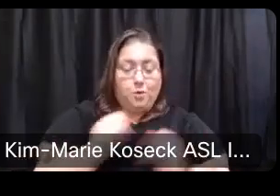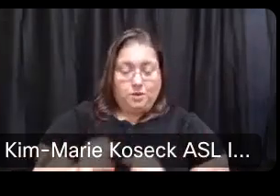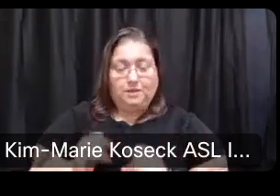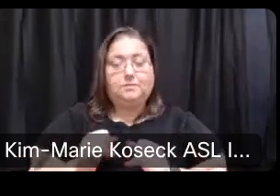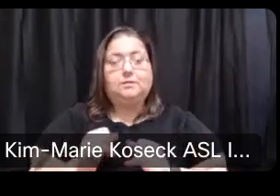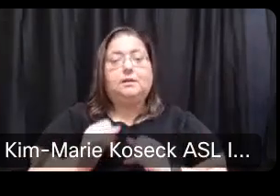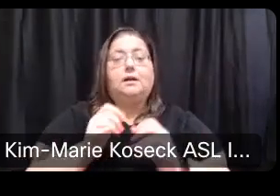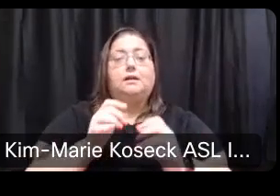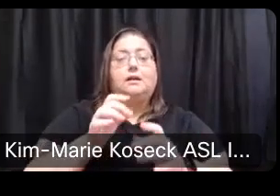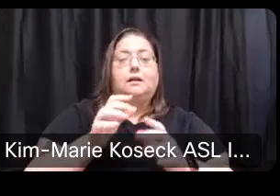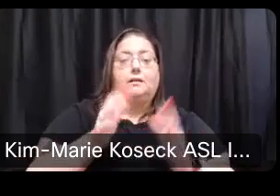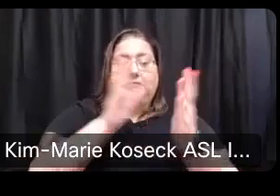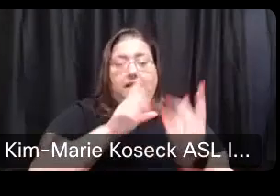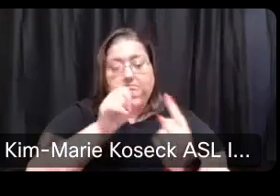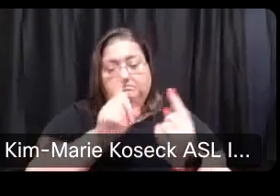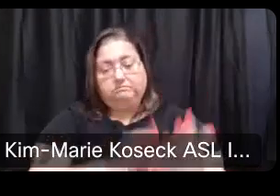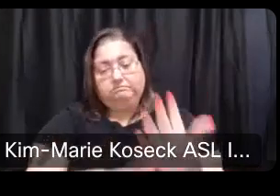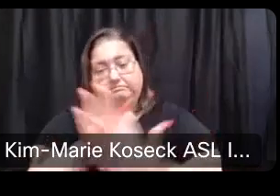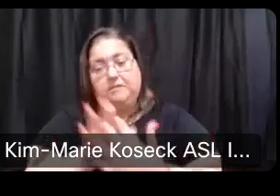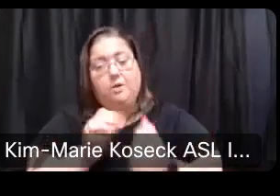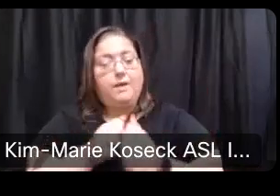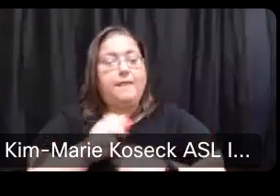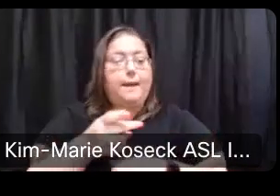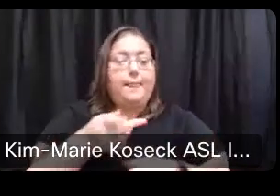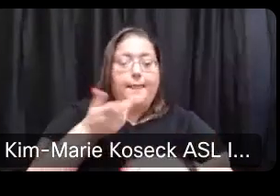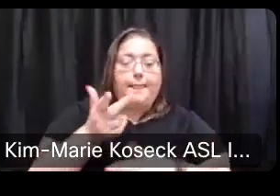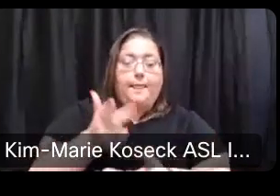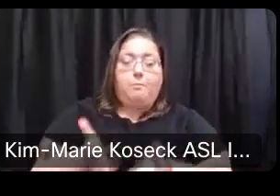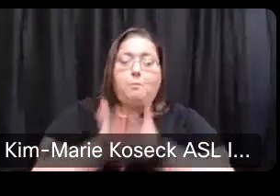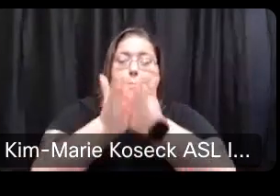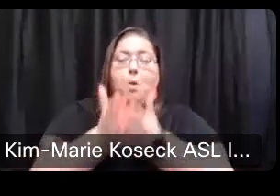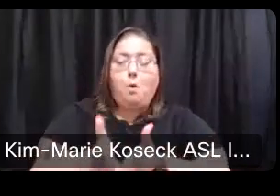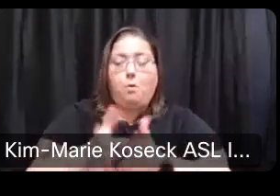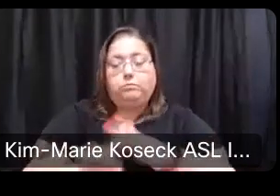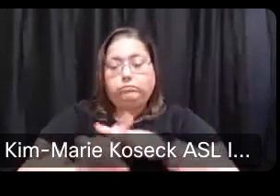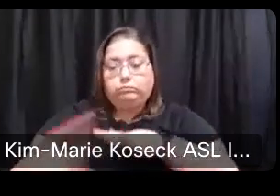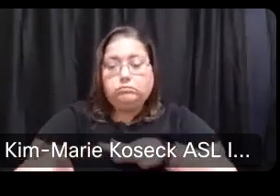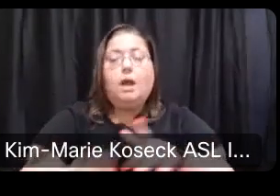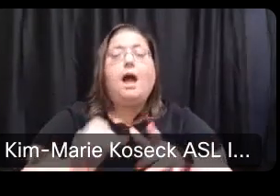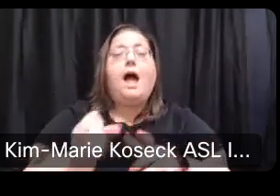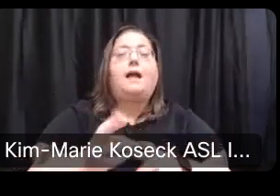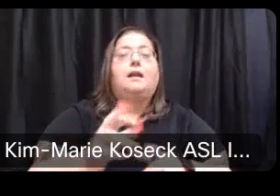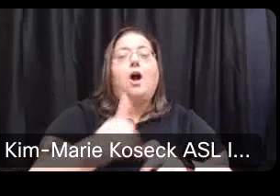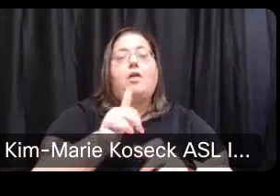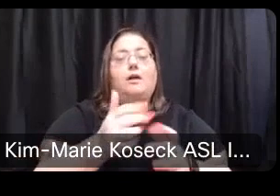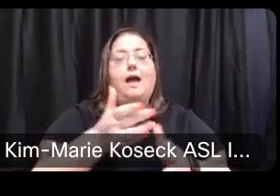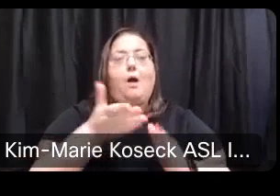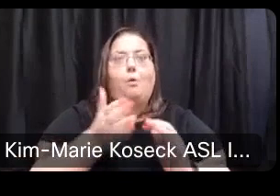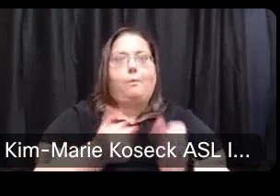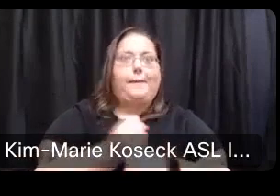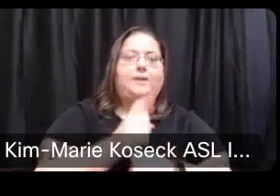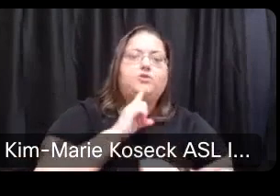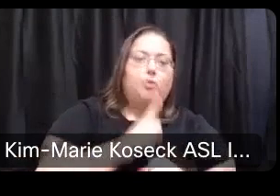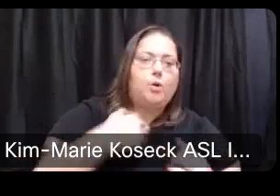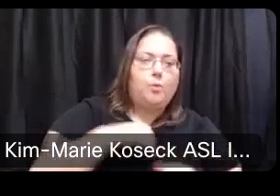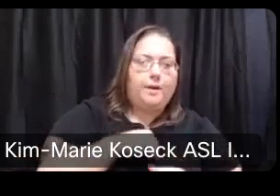8 boat launches and parks, which provided a safe, distanced way to reach the public, and